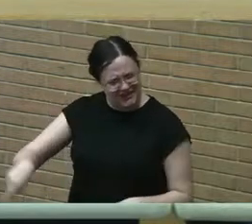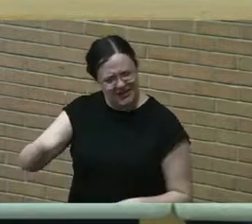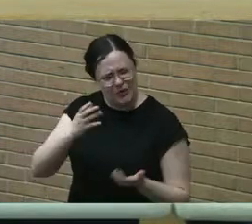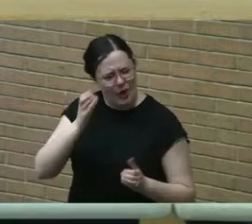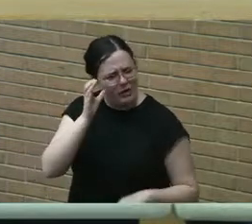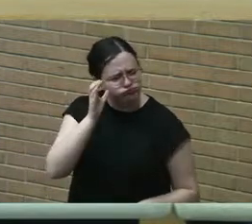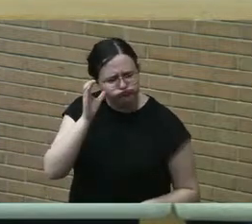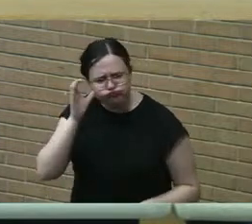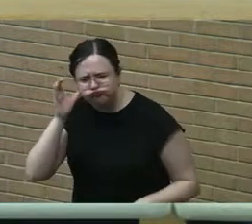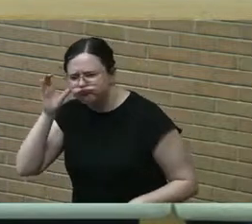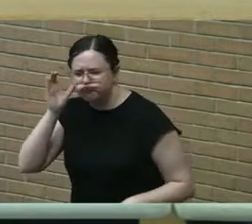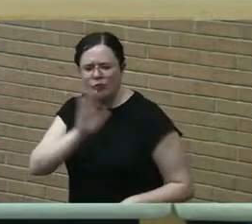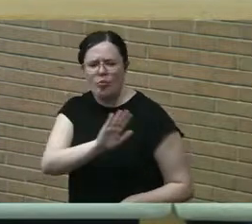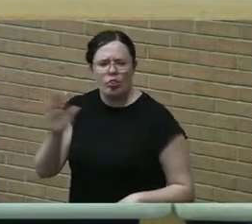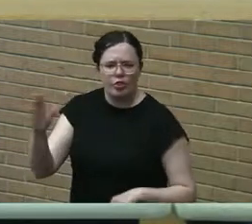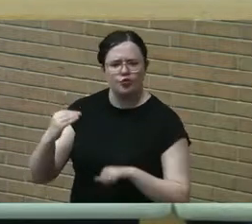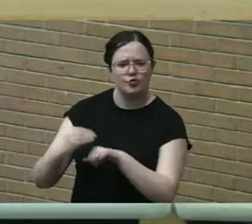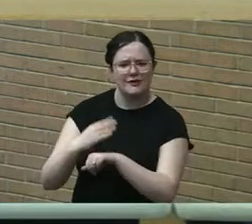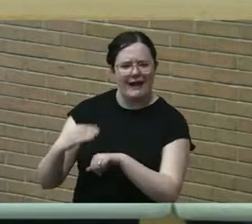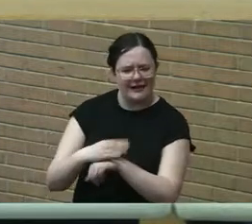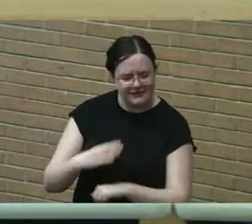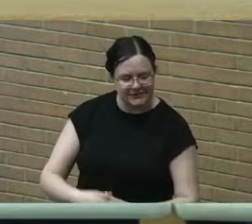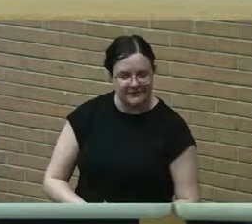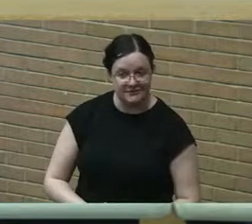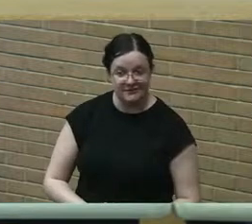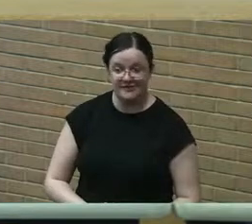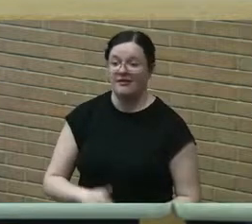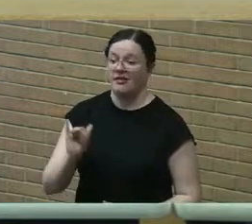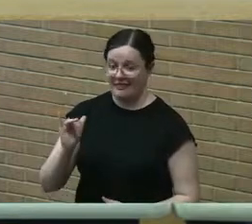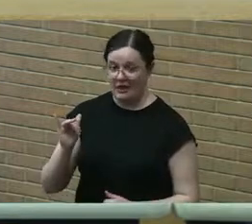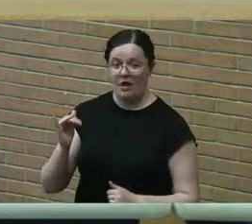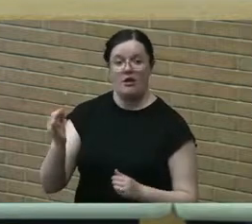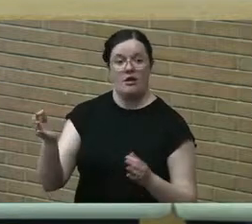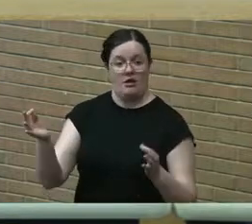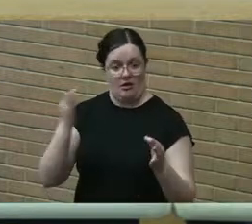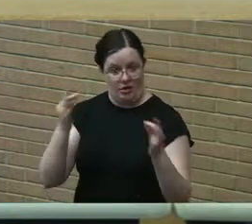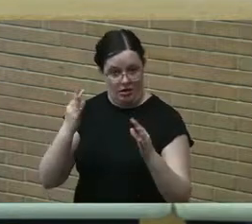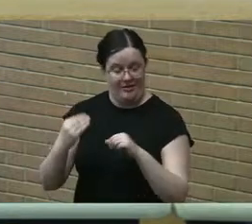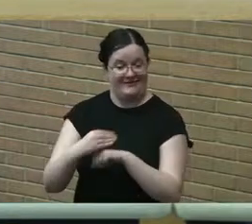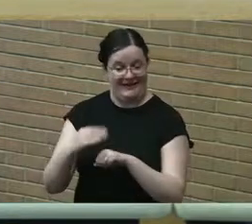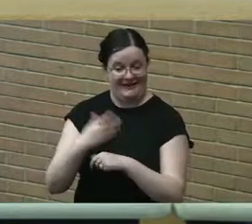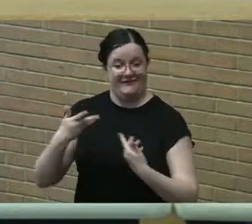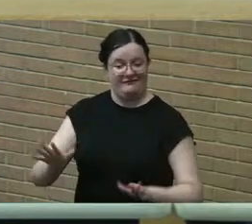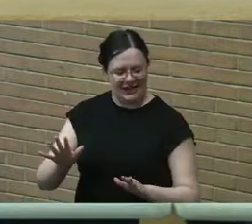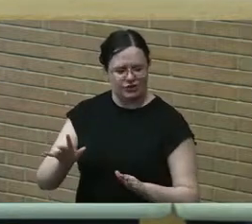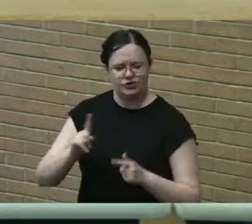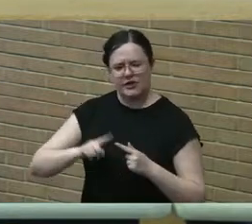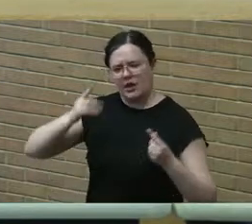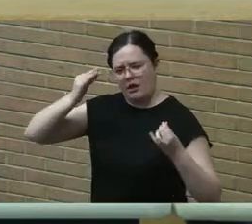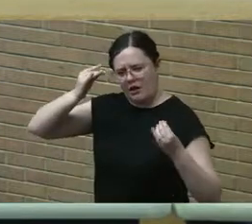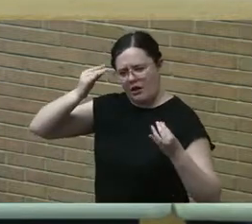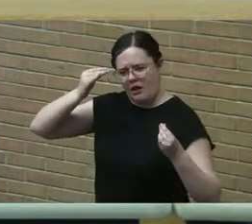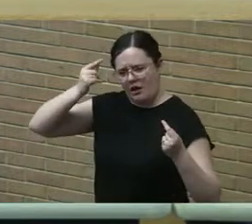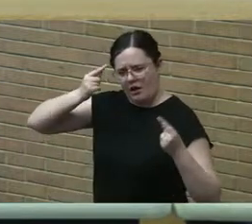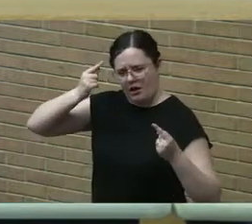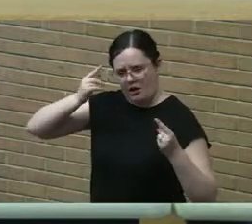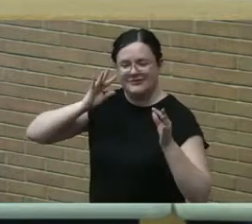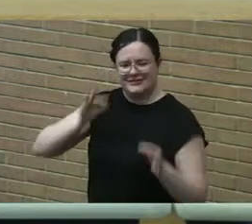directly their guidance and then make thoughtful decisions. I'm not going to